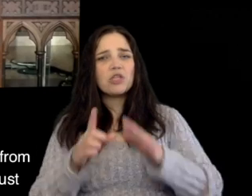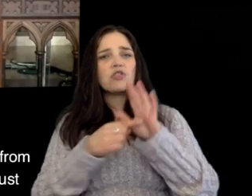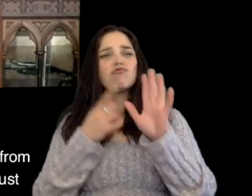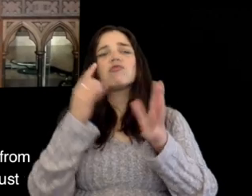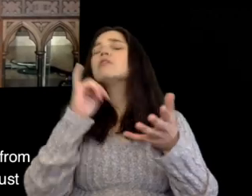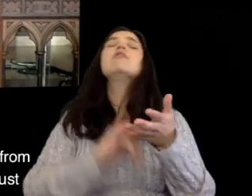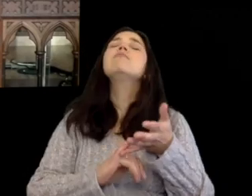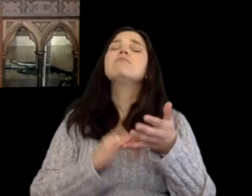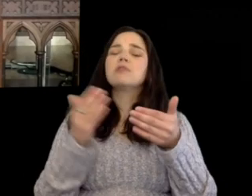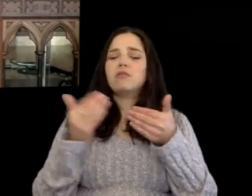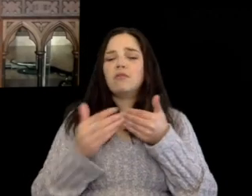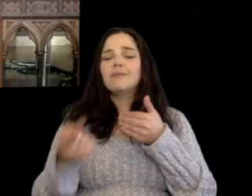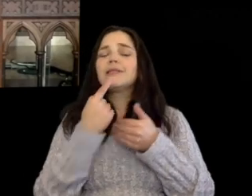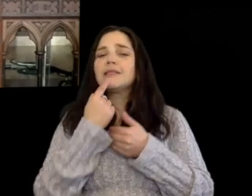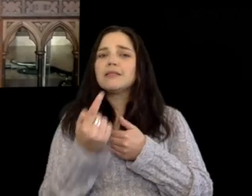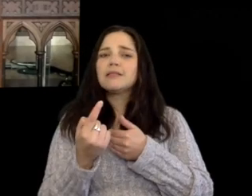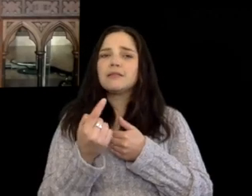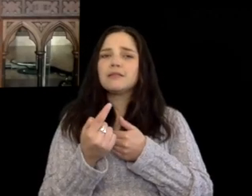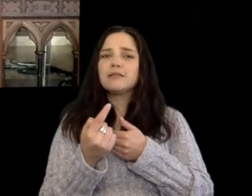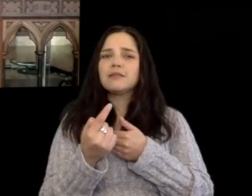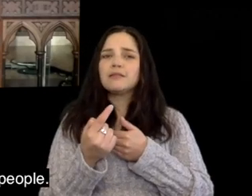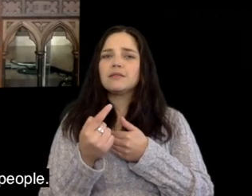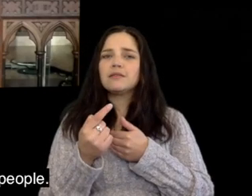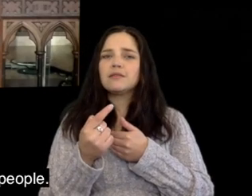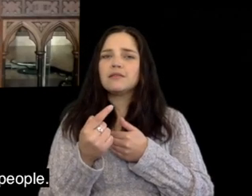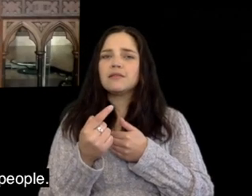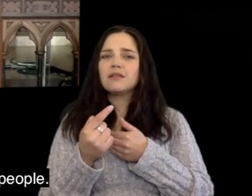And James goes on from there to say that must